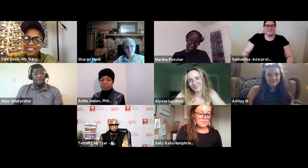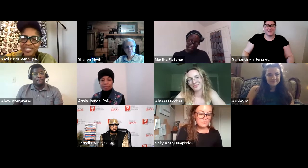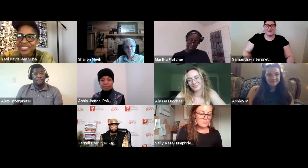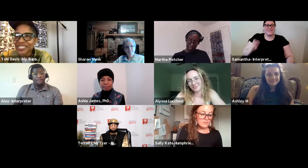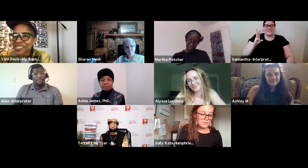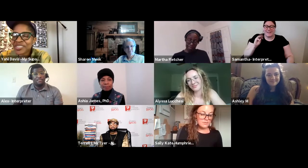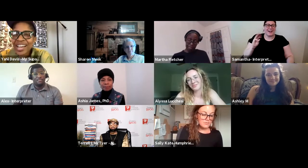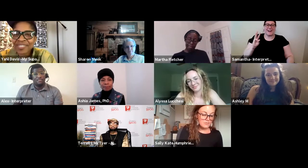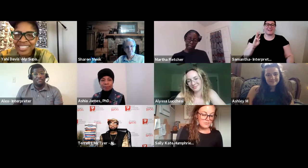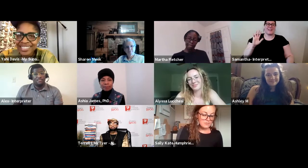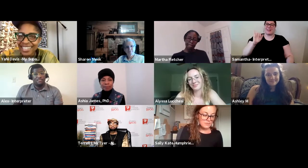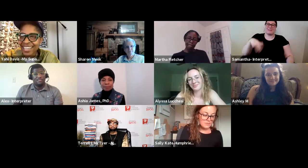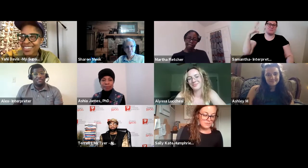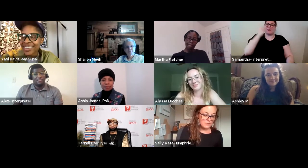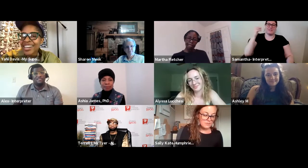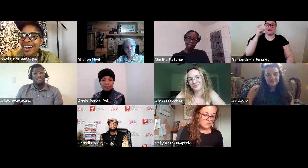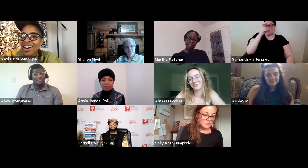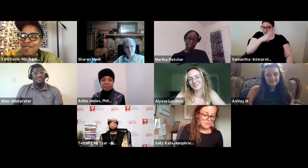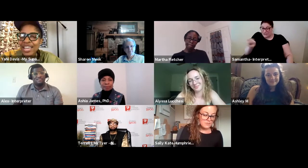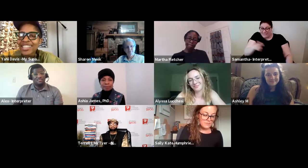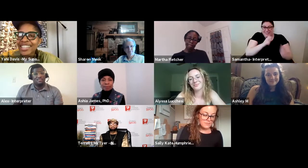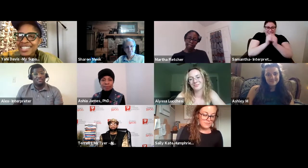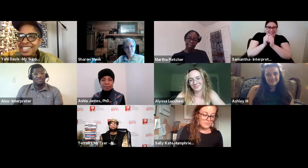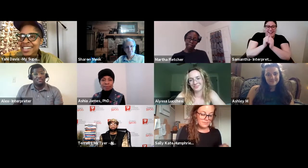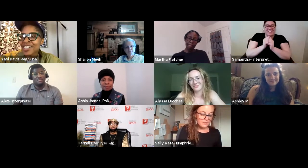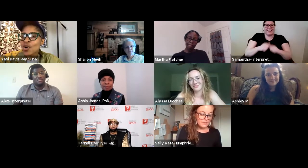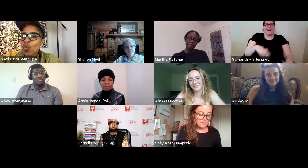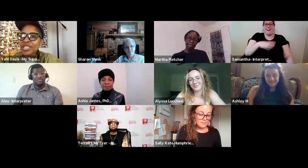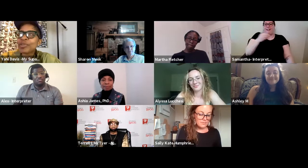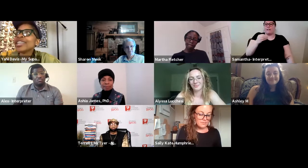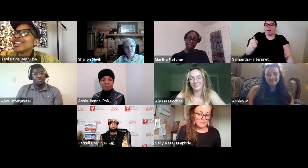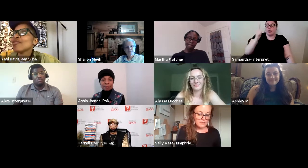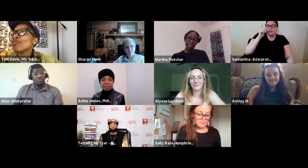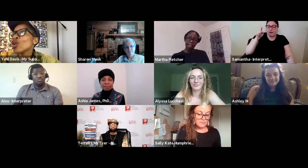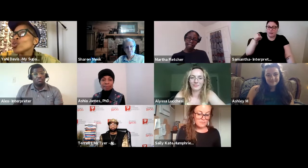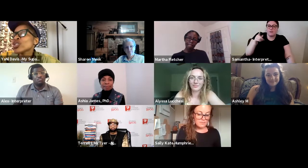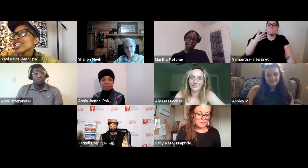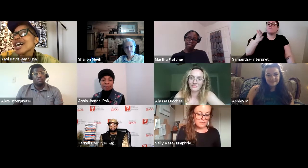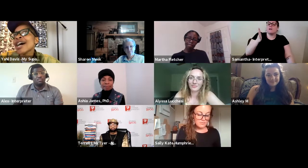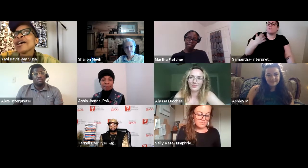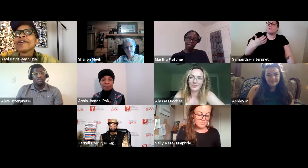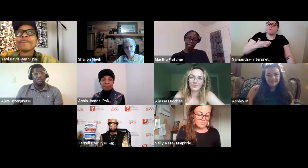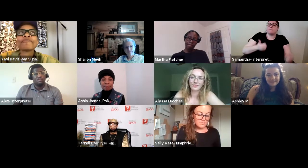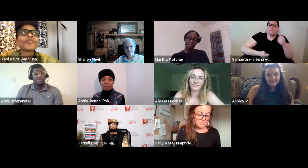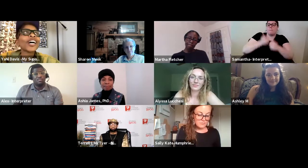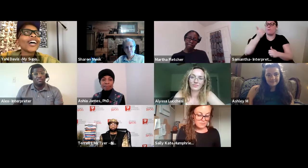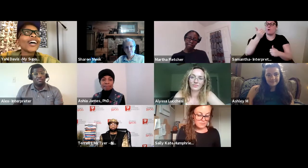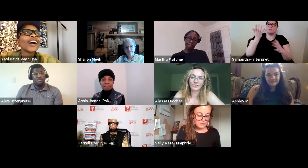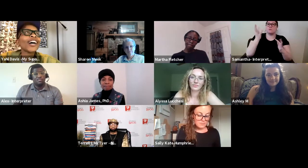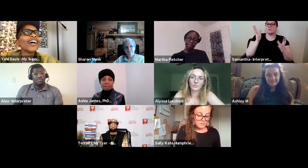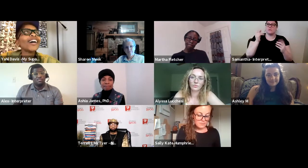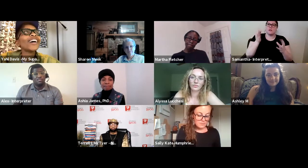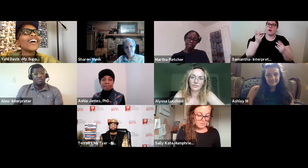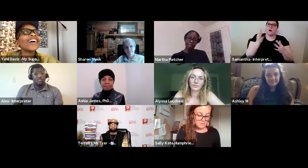Wow, beautiful traveling together. And Alyssa, what's been the most